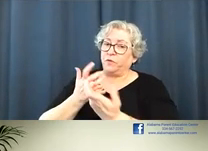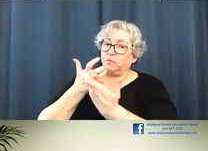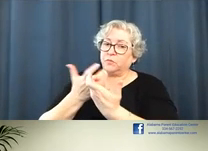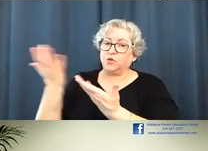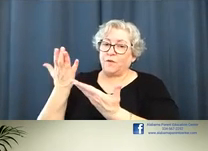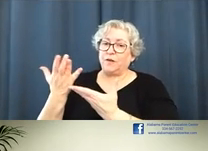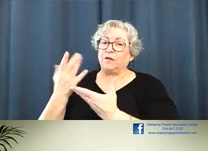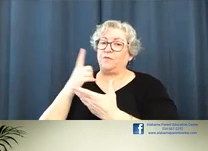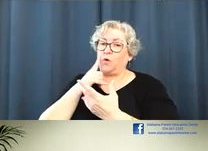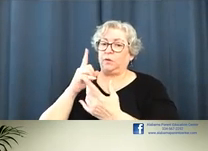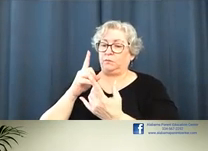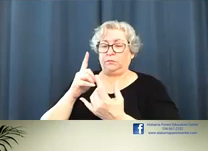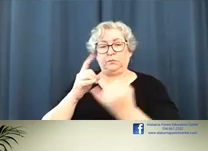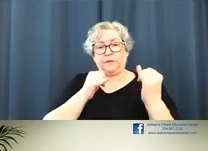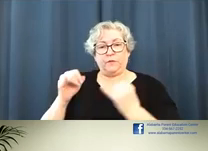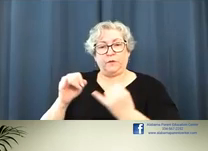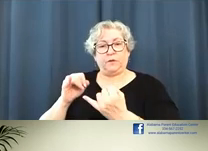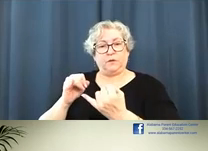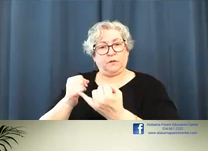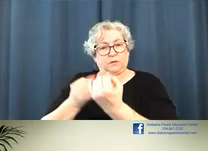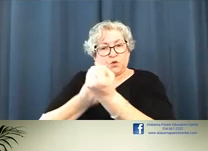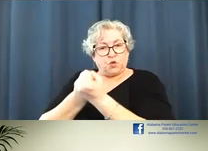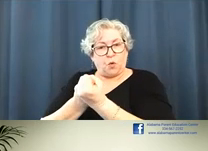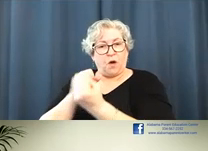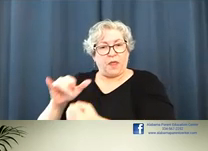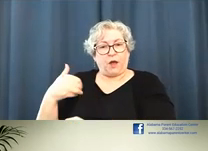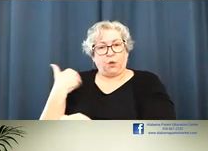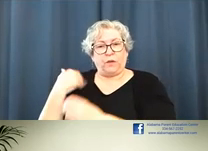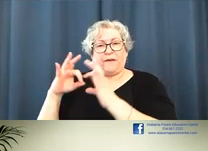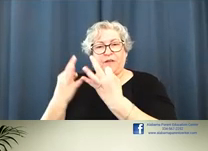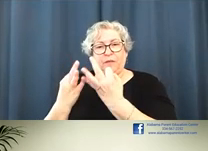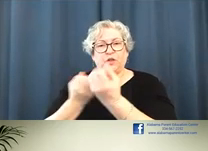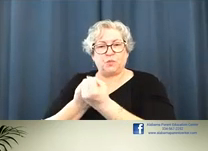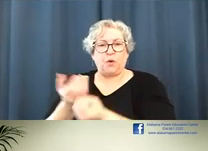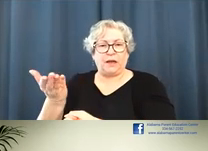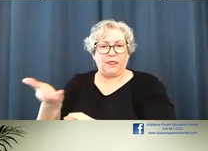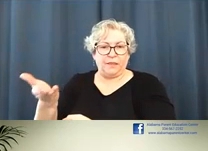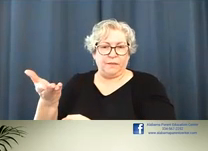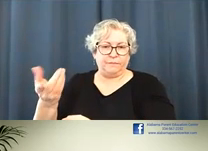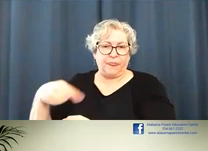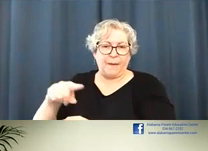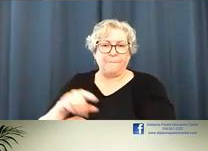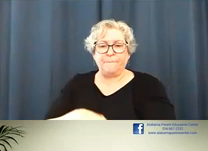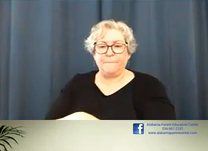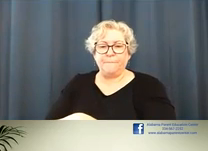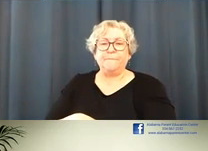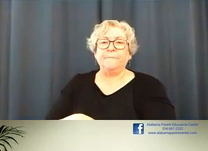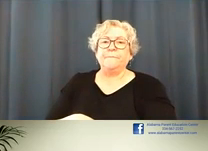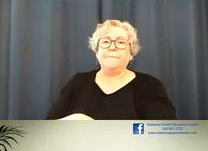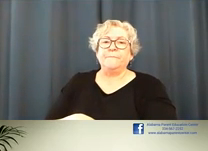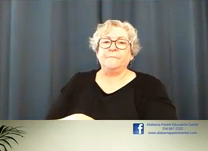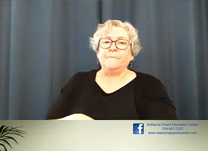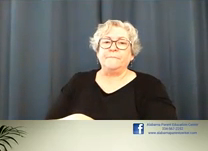are individualized to help support that youth and family supporting them? So that